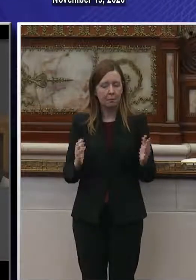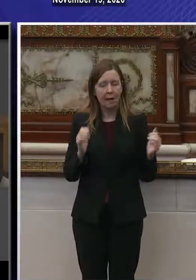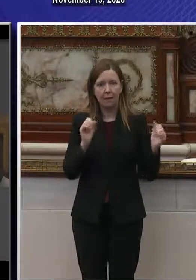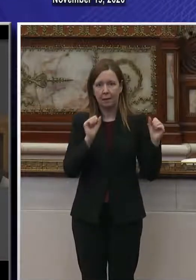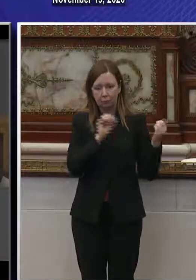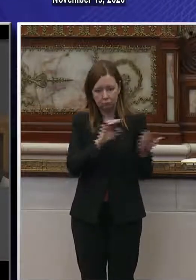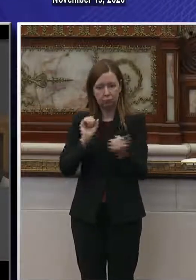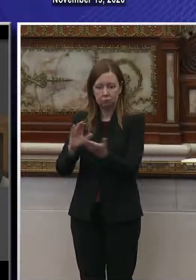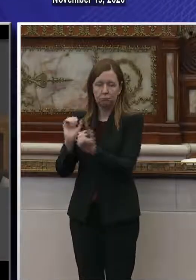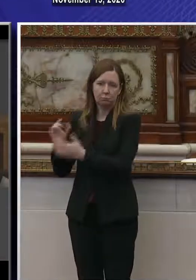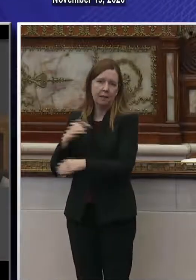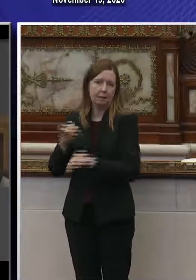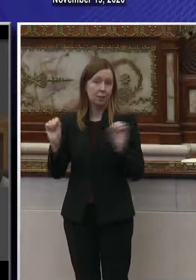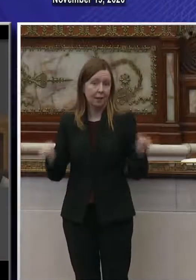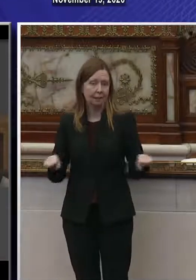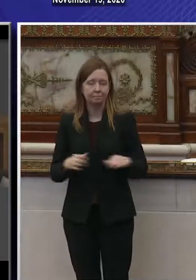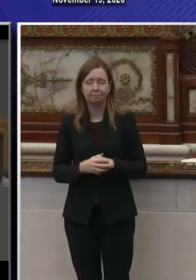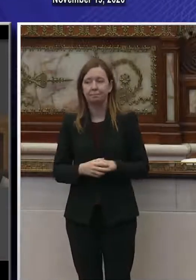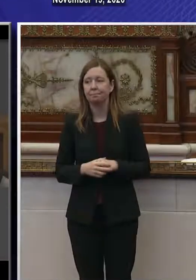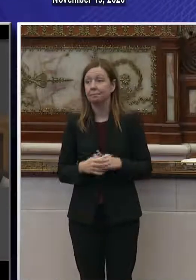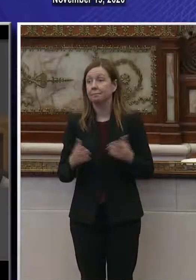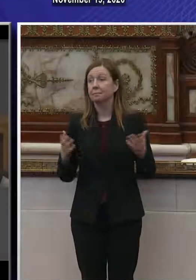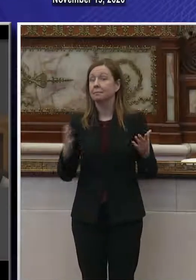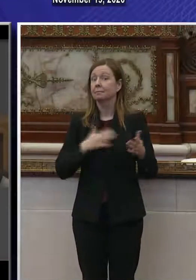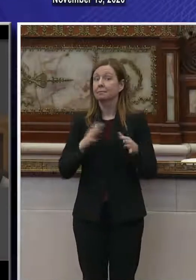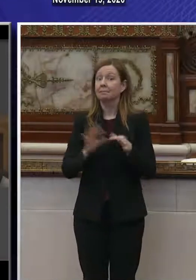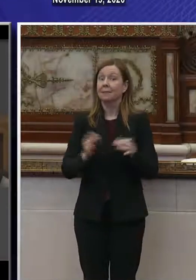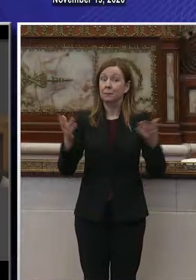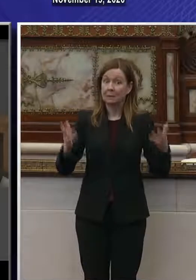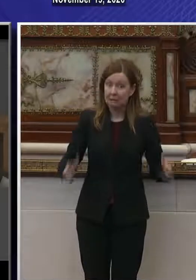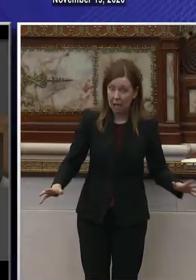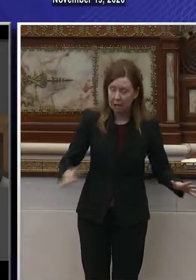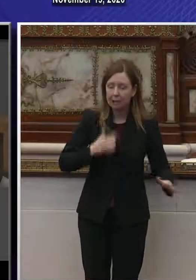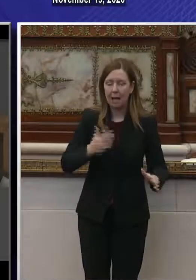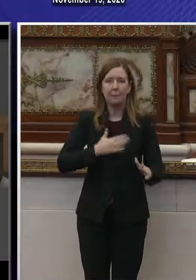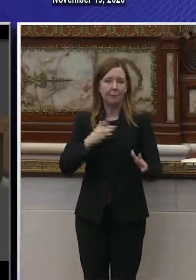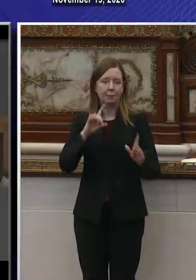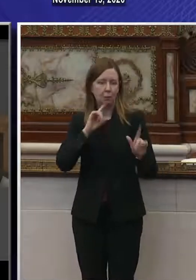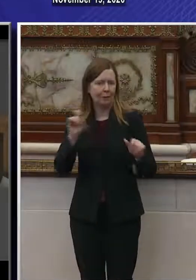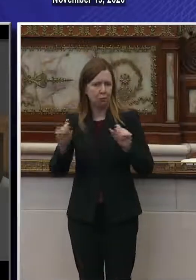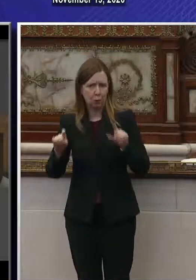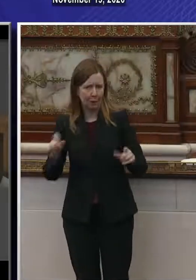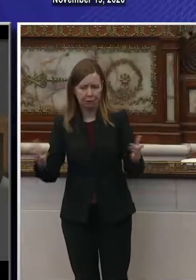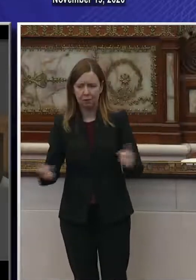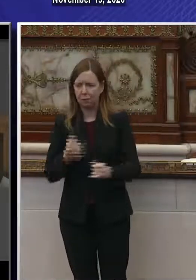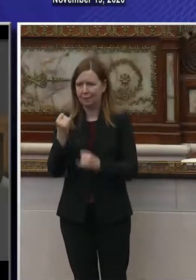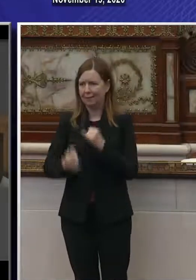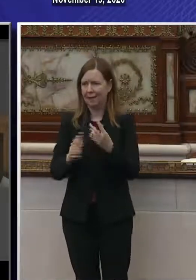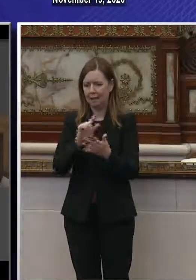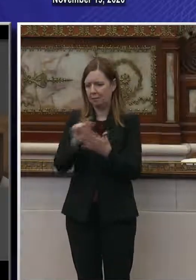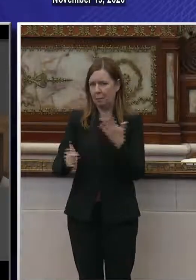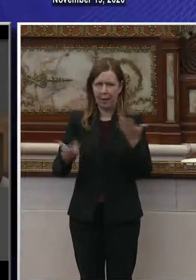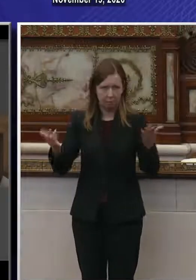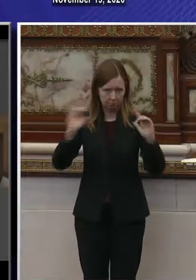we can. And that's the end of my testimony. I'm happy to take questions now or at the end of this